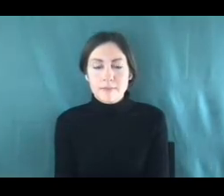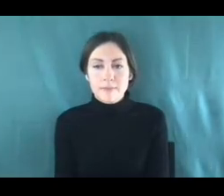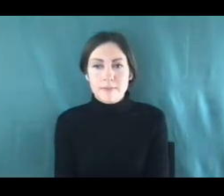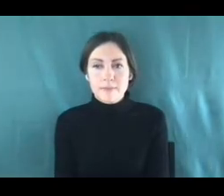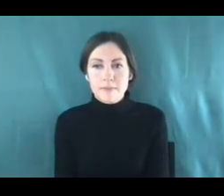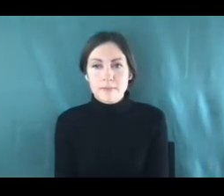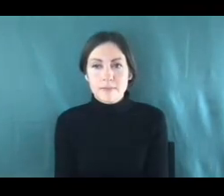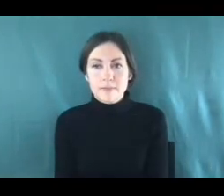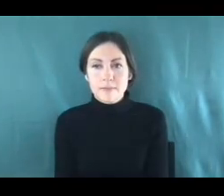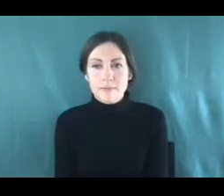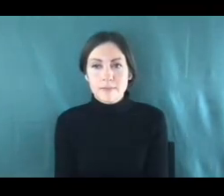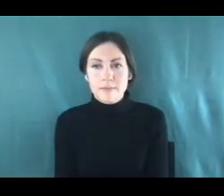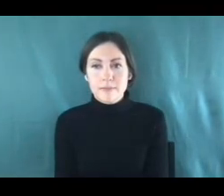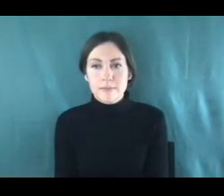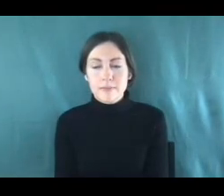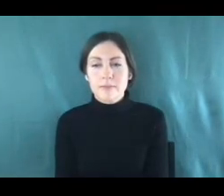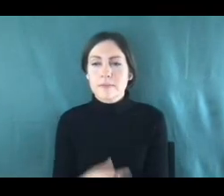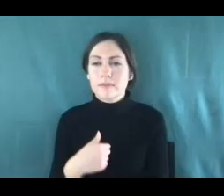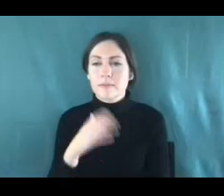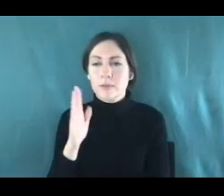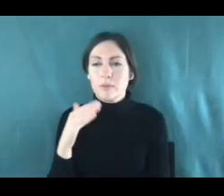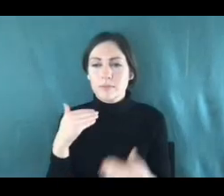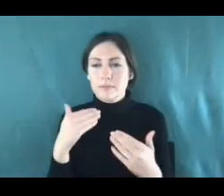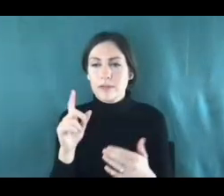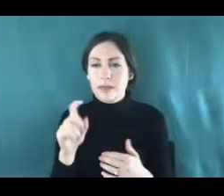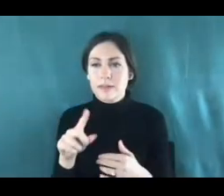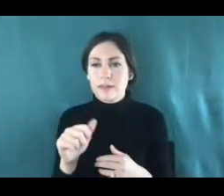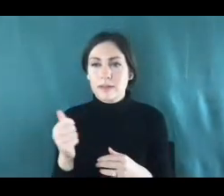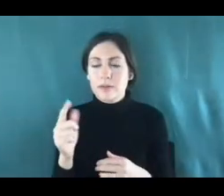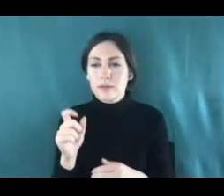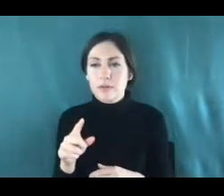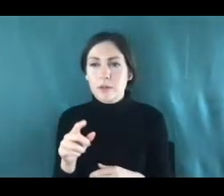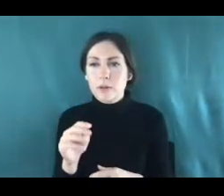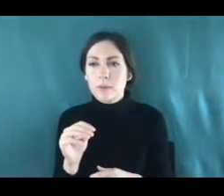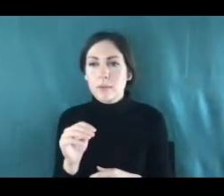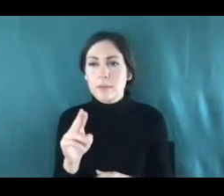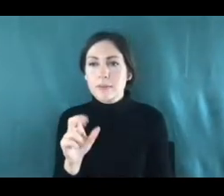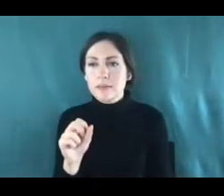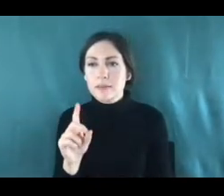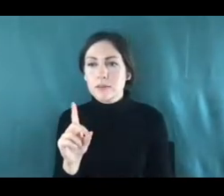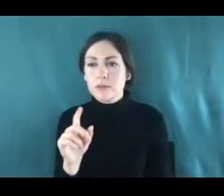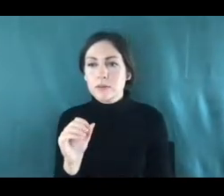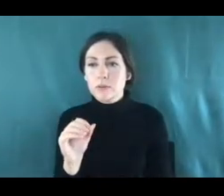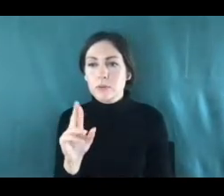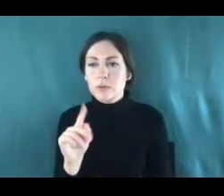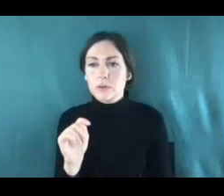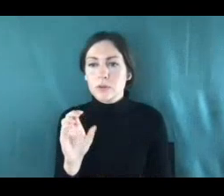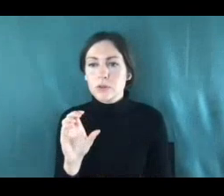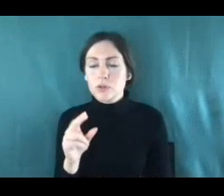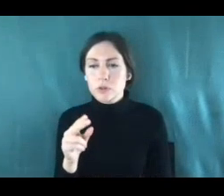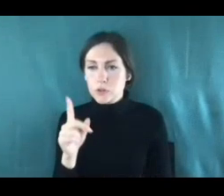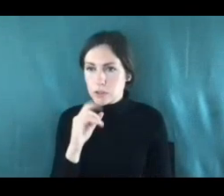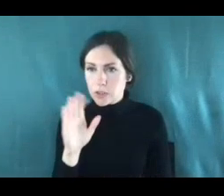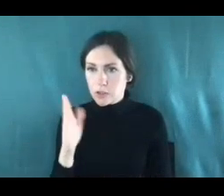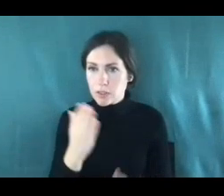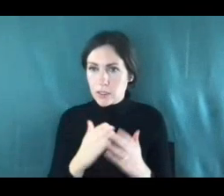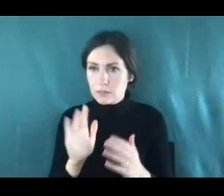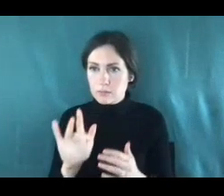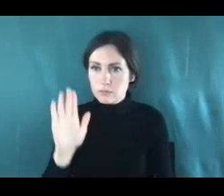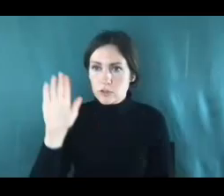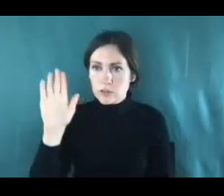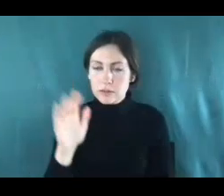I can go ahead and ask another question here. Oh, Mrs. Dortch, it looks like your hand was raised as well. Yes, thank